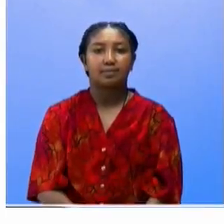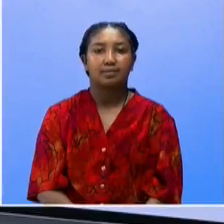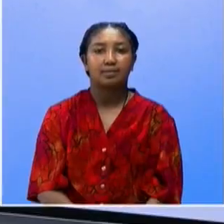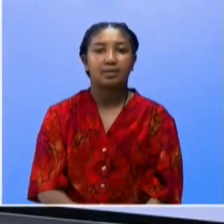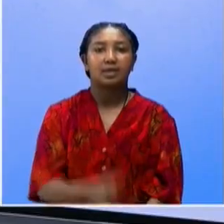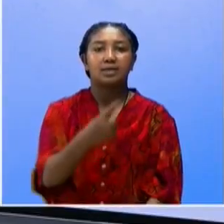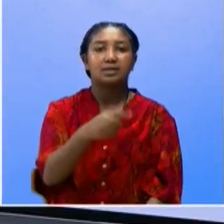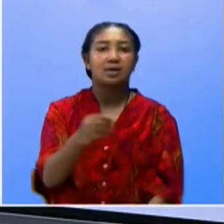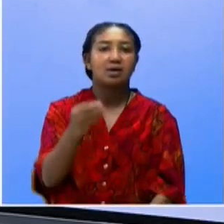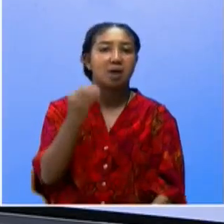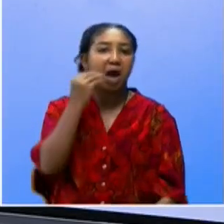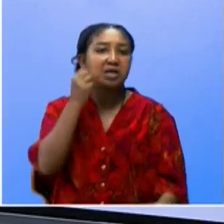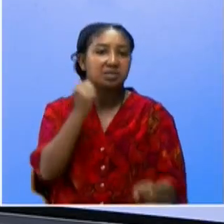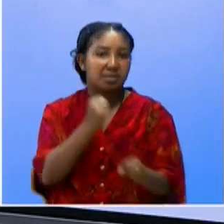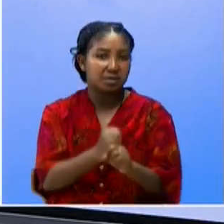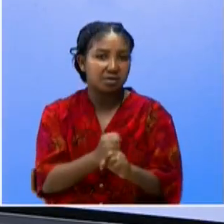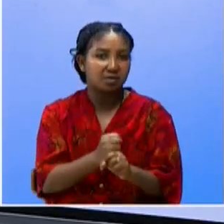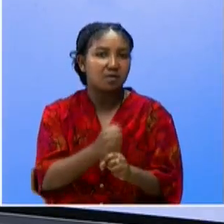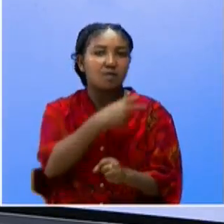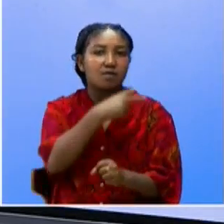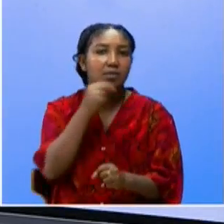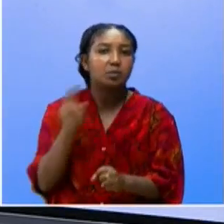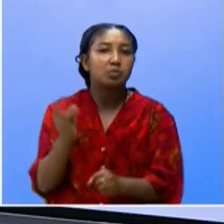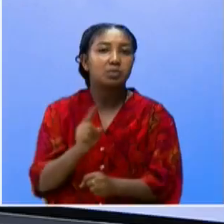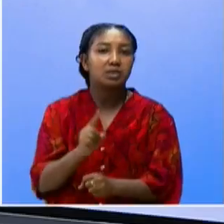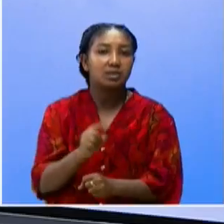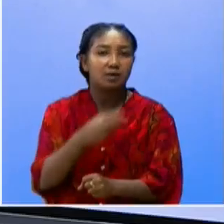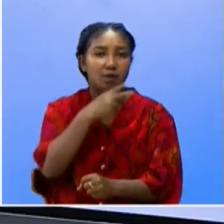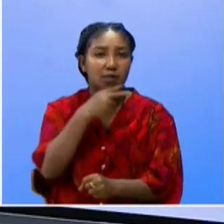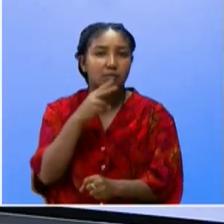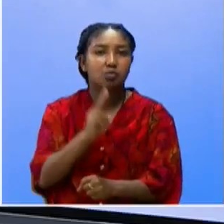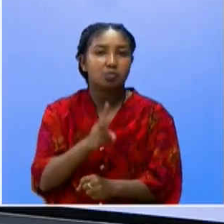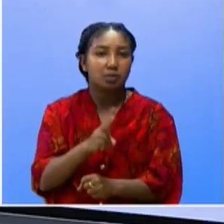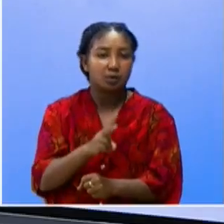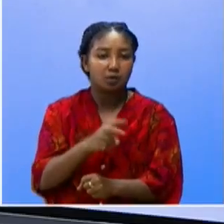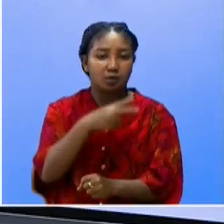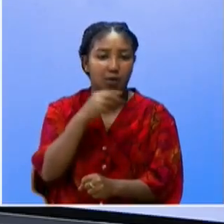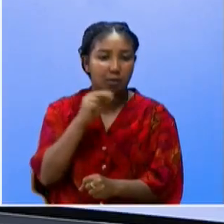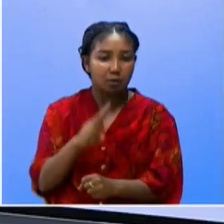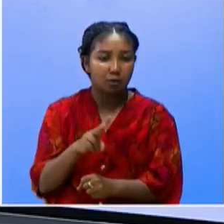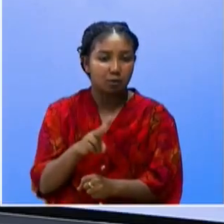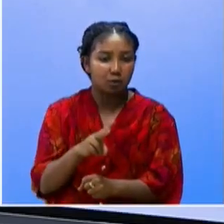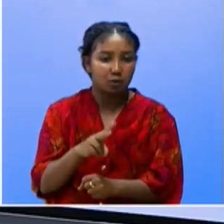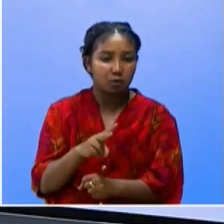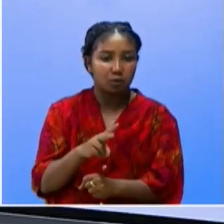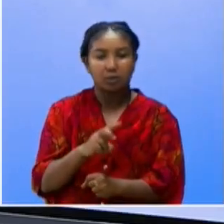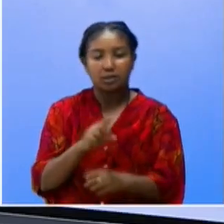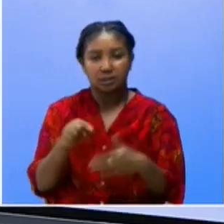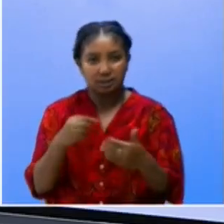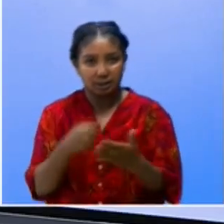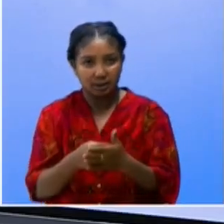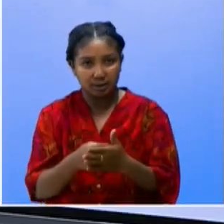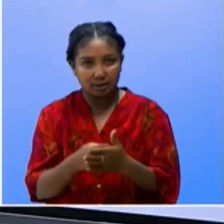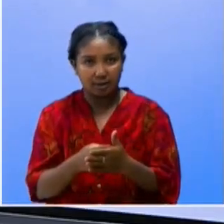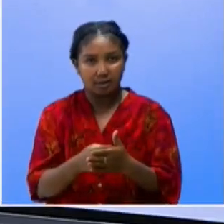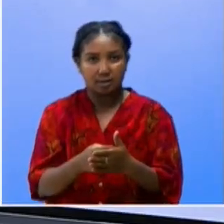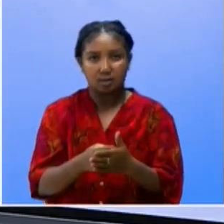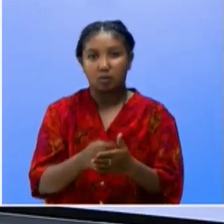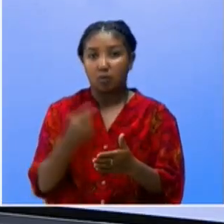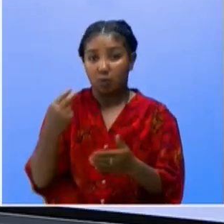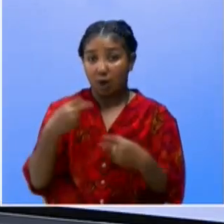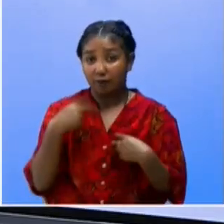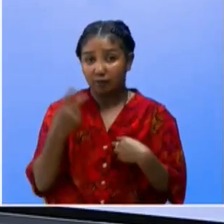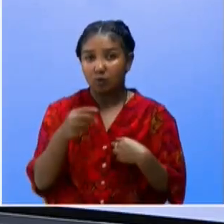The assignment. What about verb 2 here? Yes? This is verb 2. For that reason, we have to